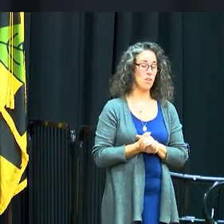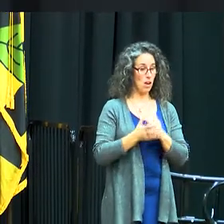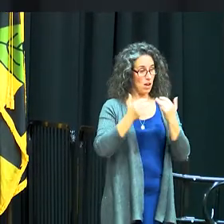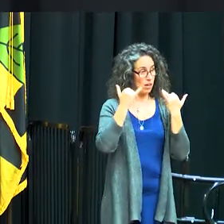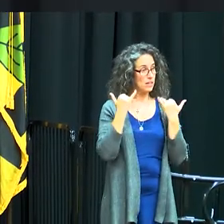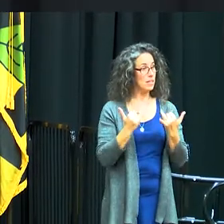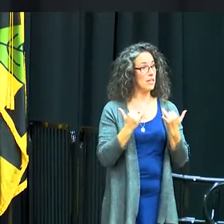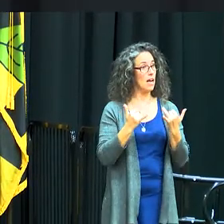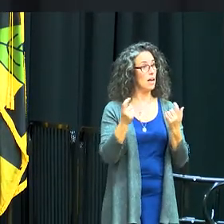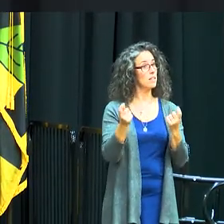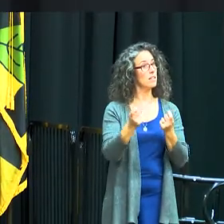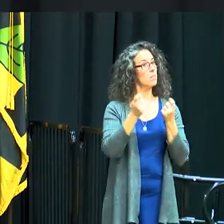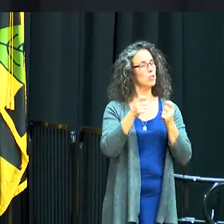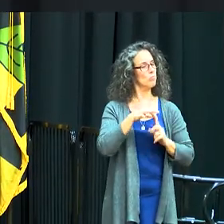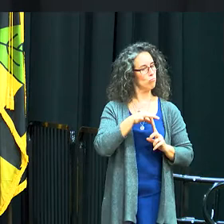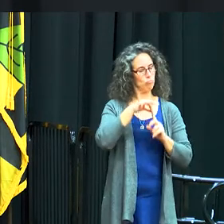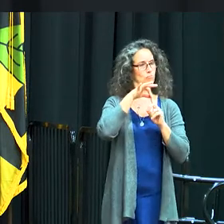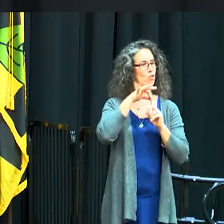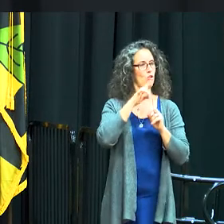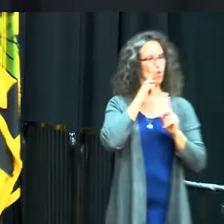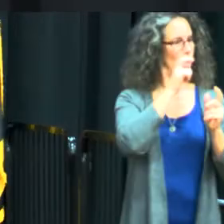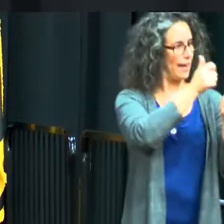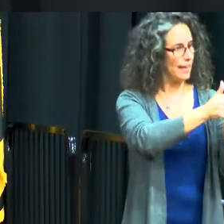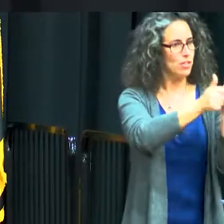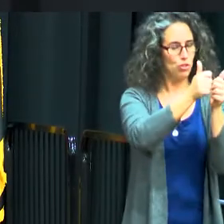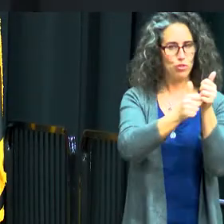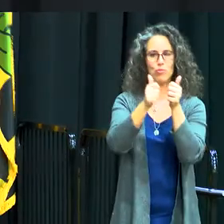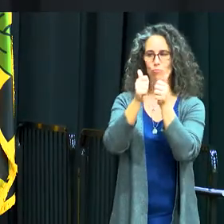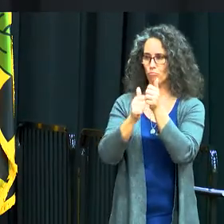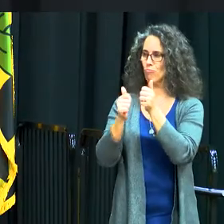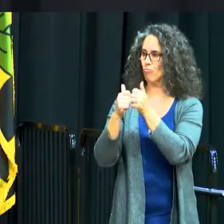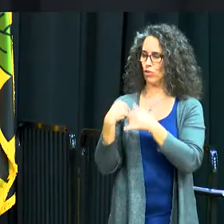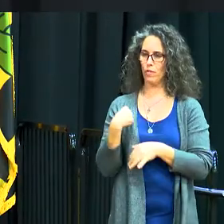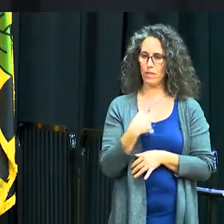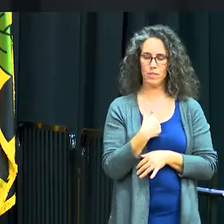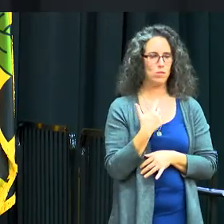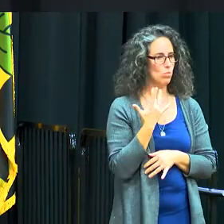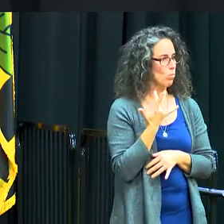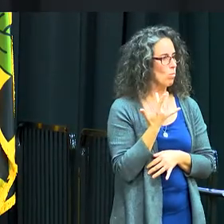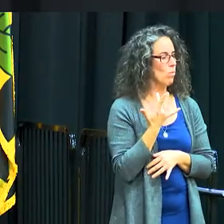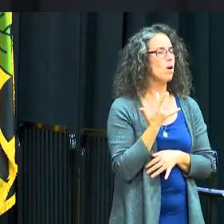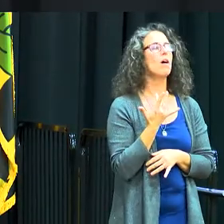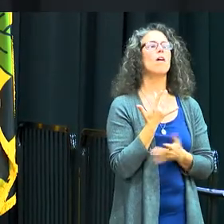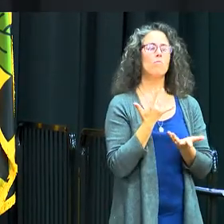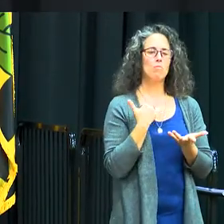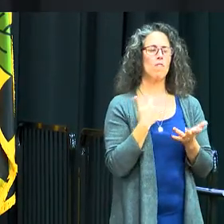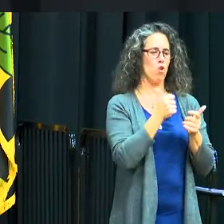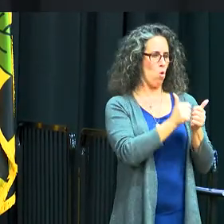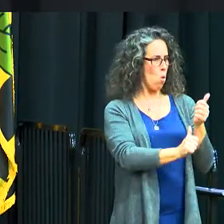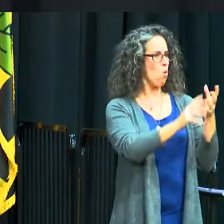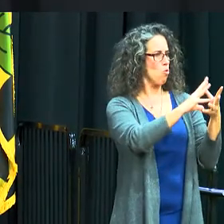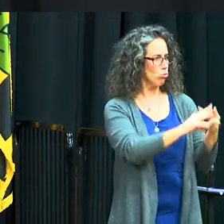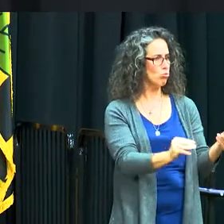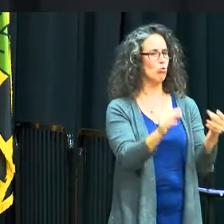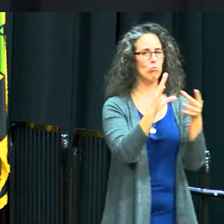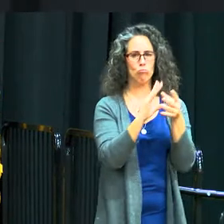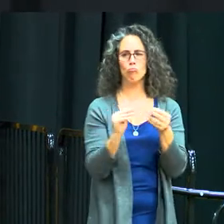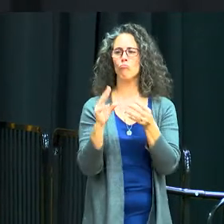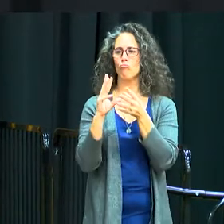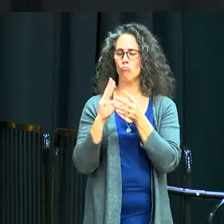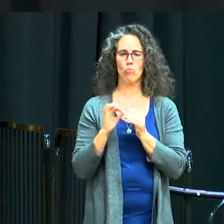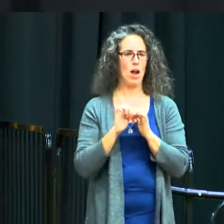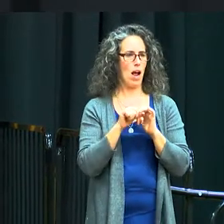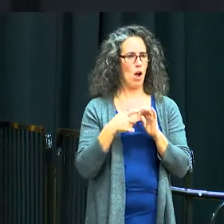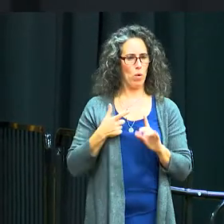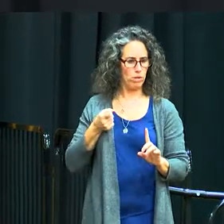Today's celebration is unique for each and every one of us, because each of us has our own story as to how we arrived at this